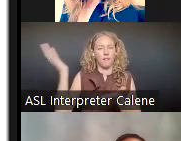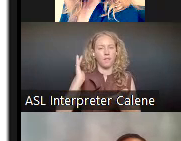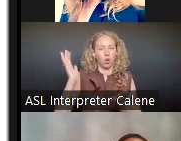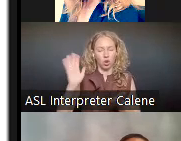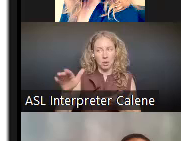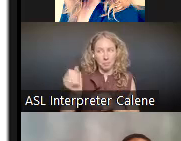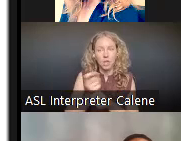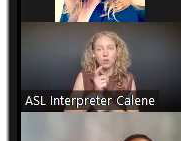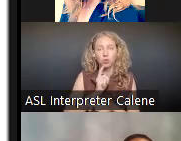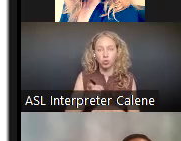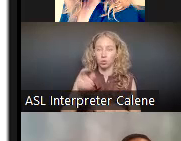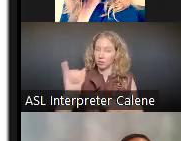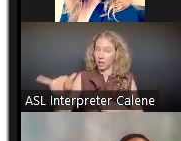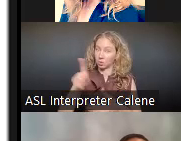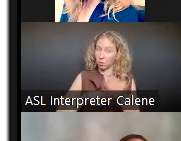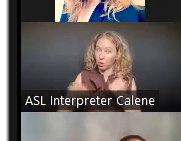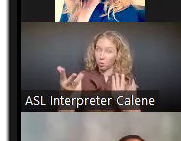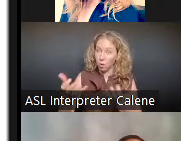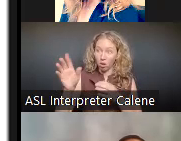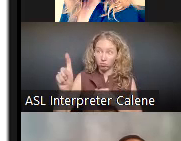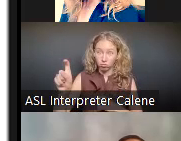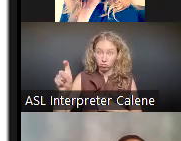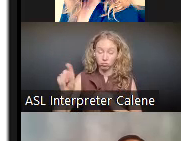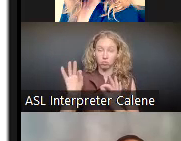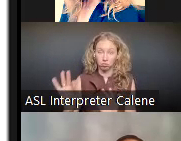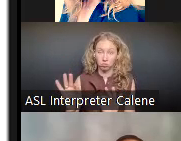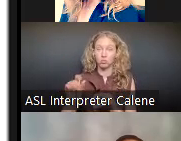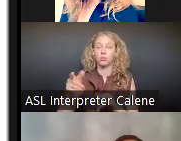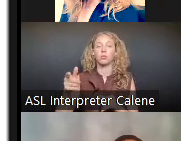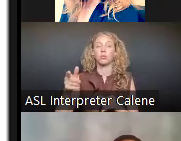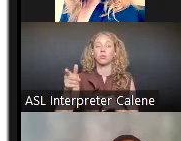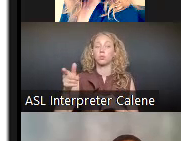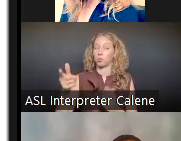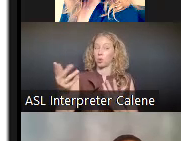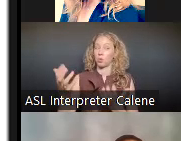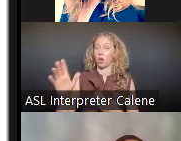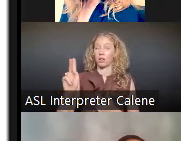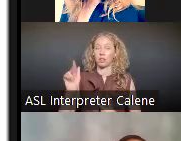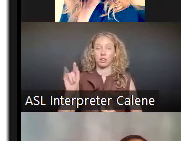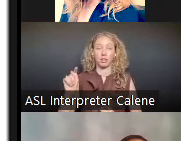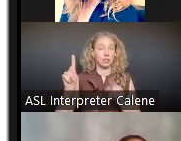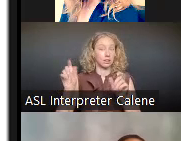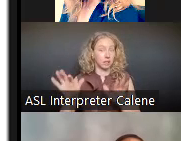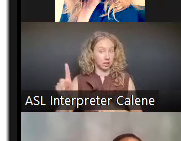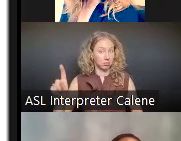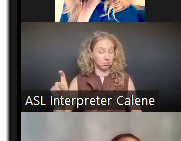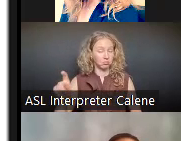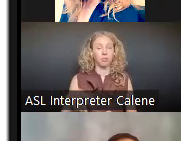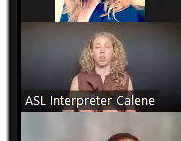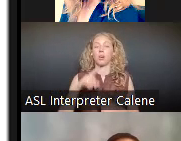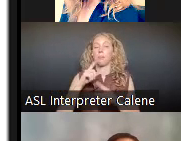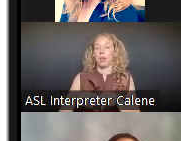sure that this is exactly what you want and whether or not you actually want your kid tested. Depending on